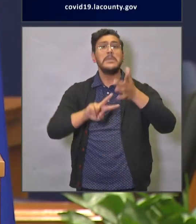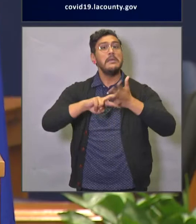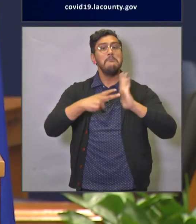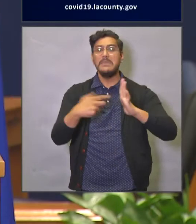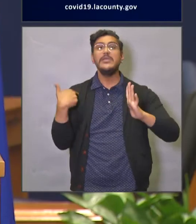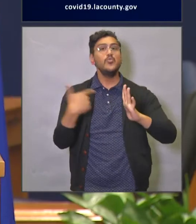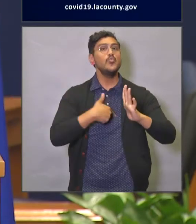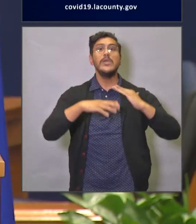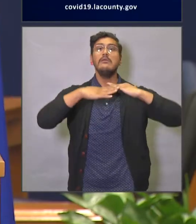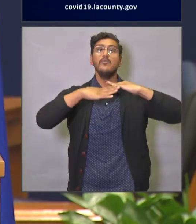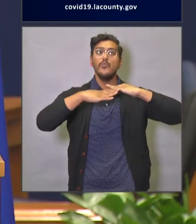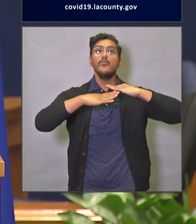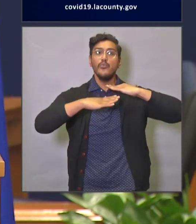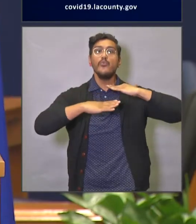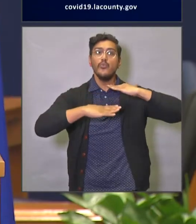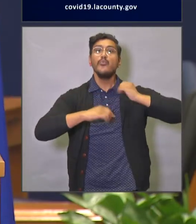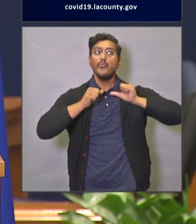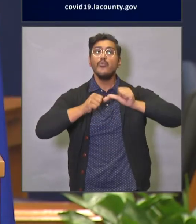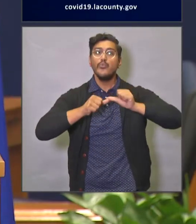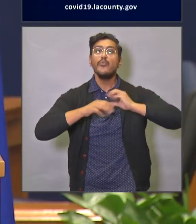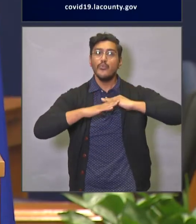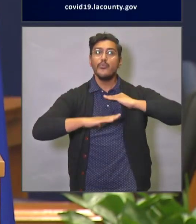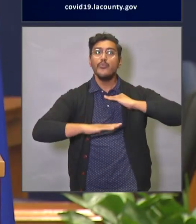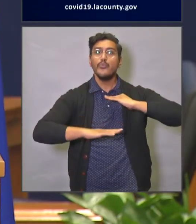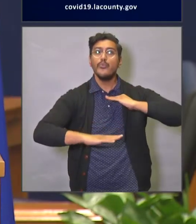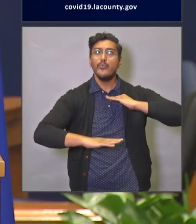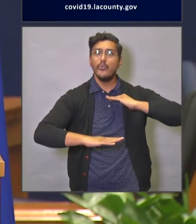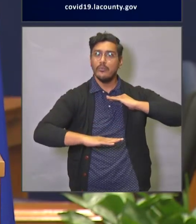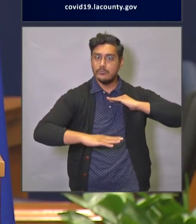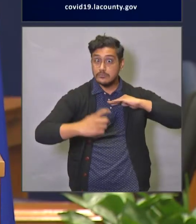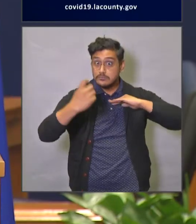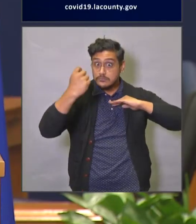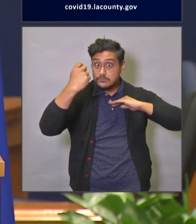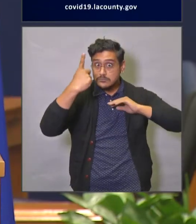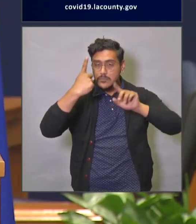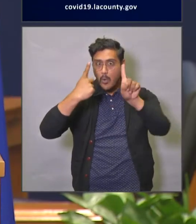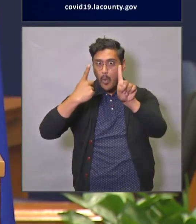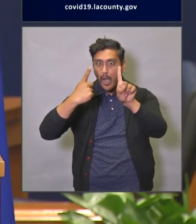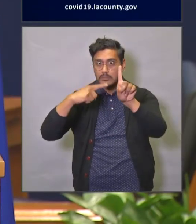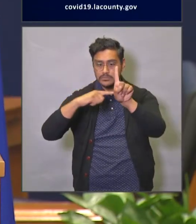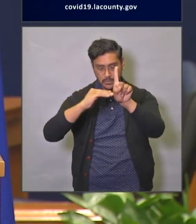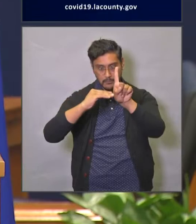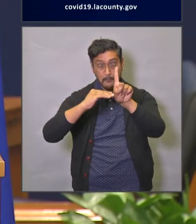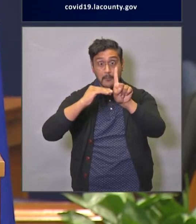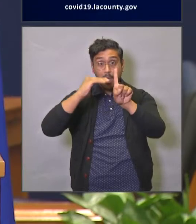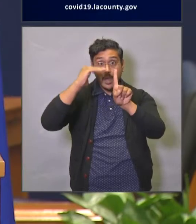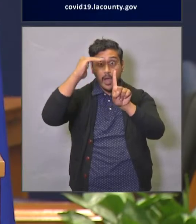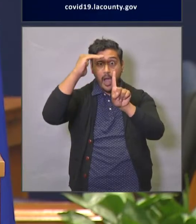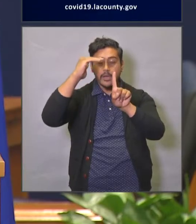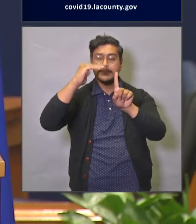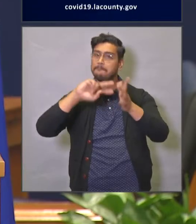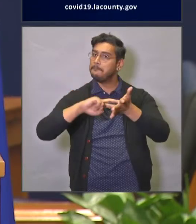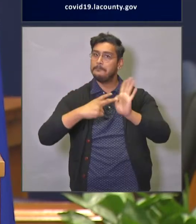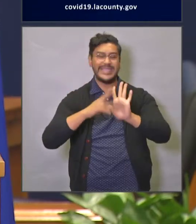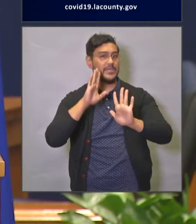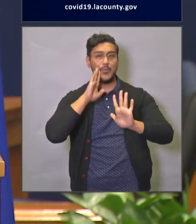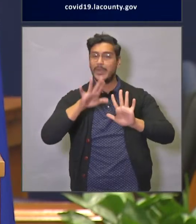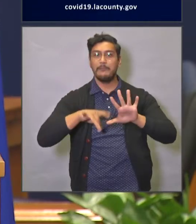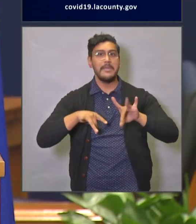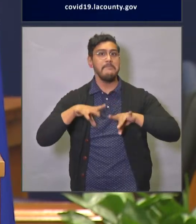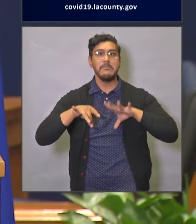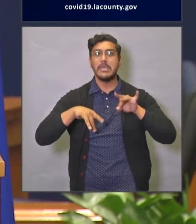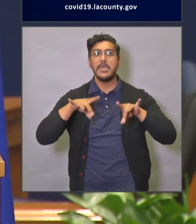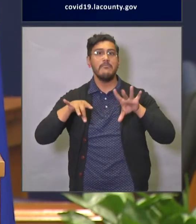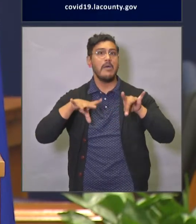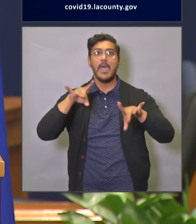over time. However, if that transmission number R goes up above 1, then we'll be back in a growth scenario where there's a